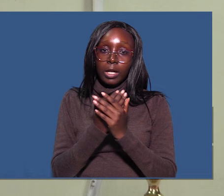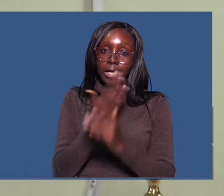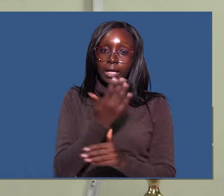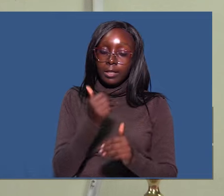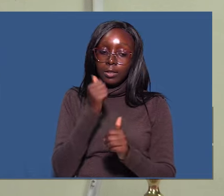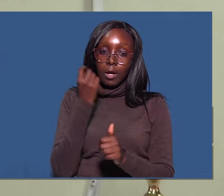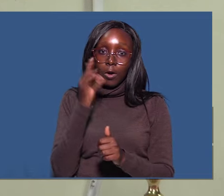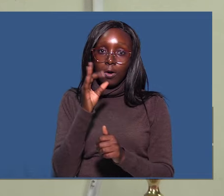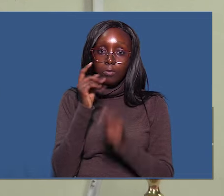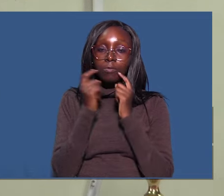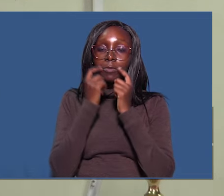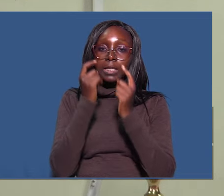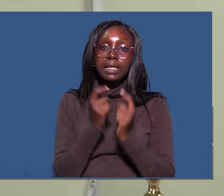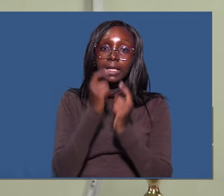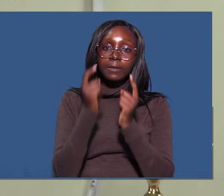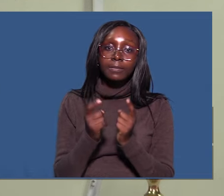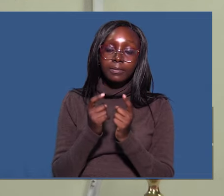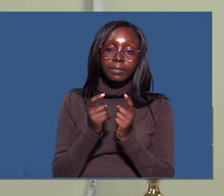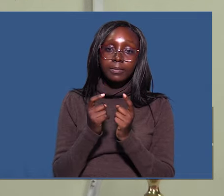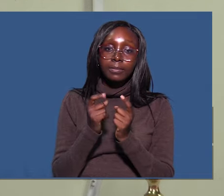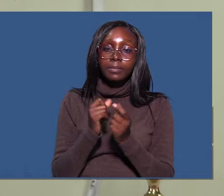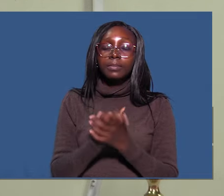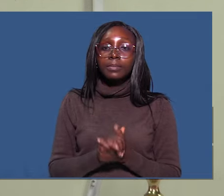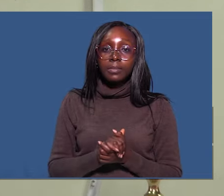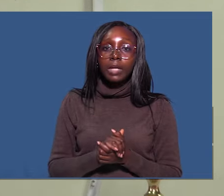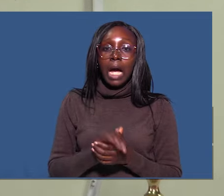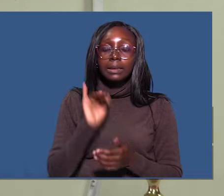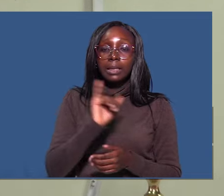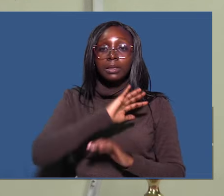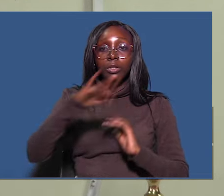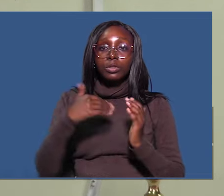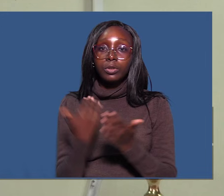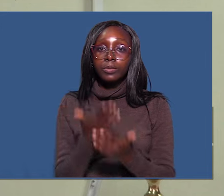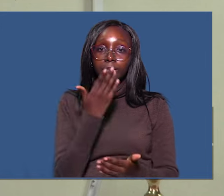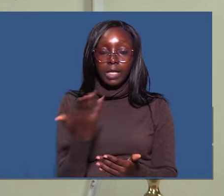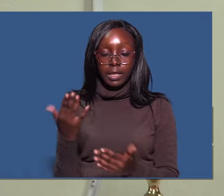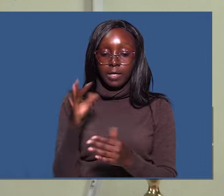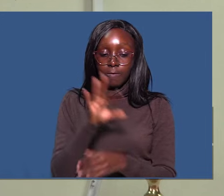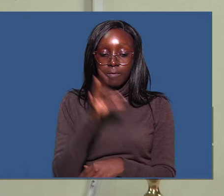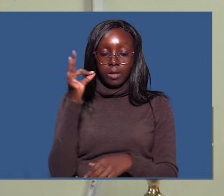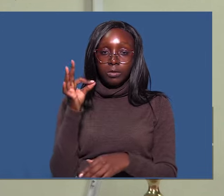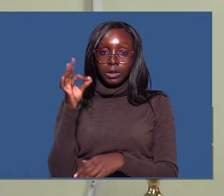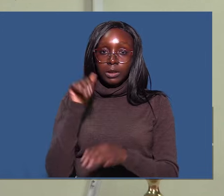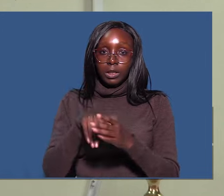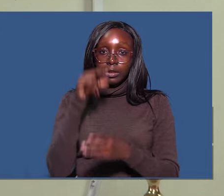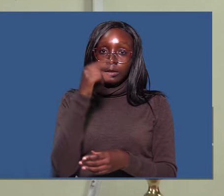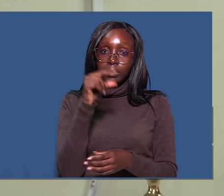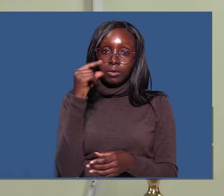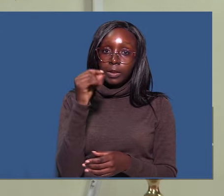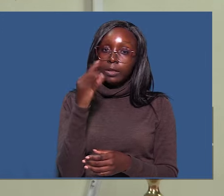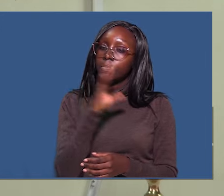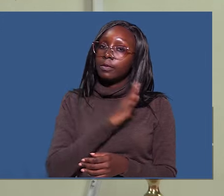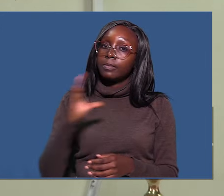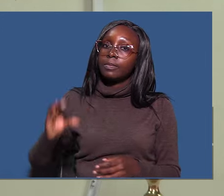curse upon the earth because of its sinfulness. That all this is found in the gospel of